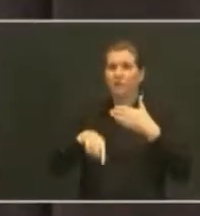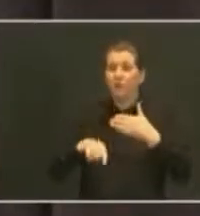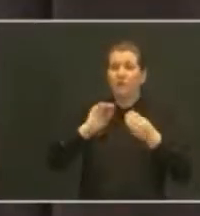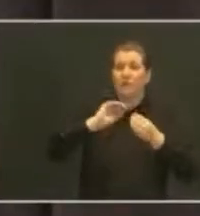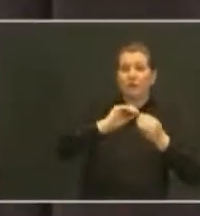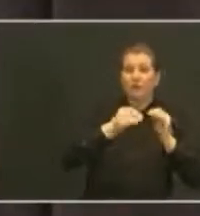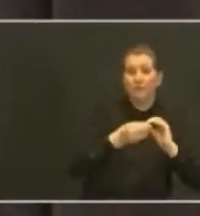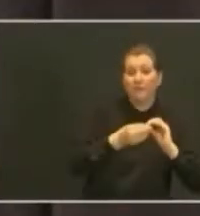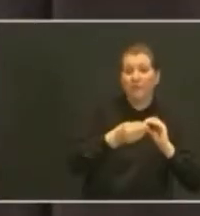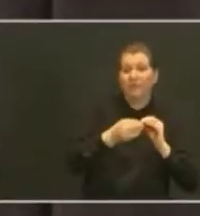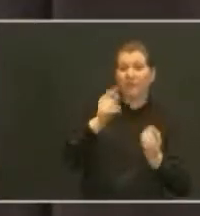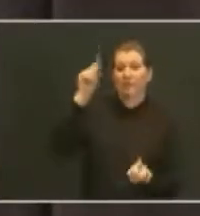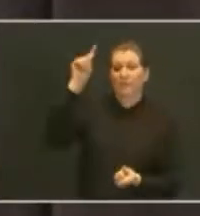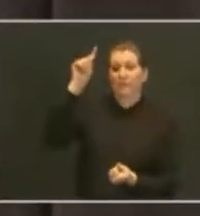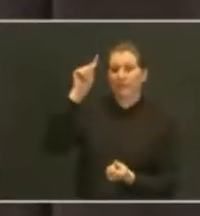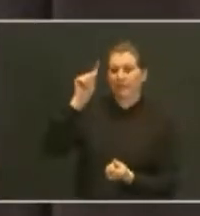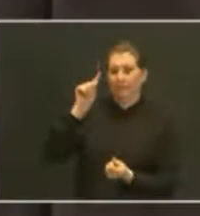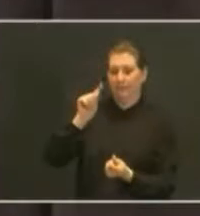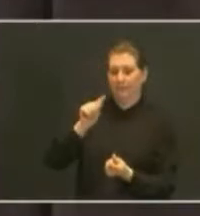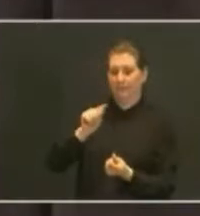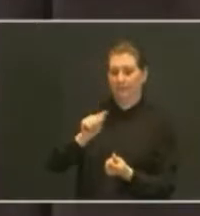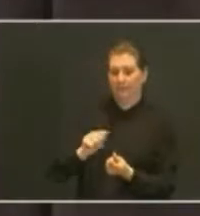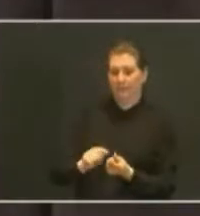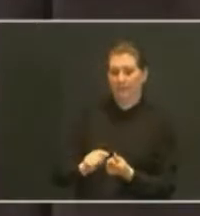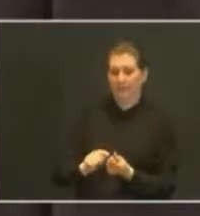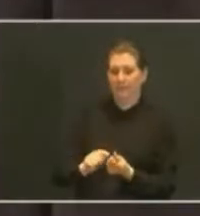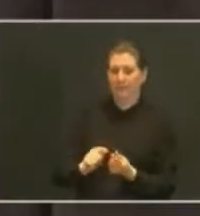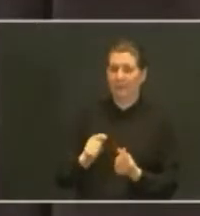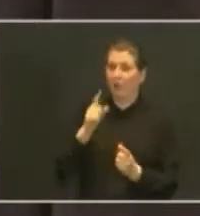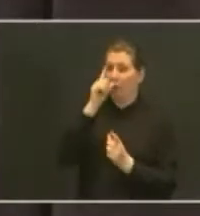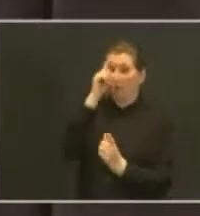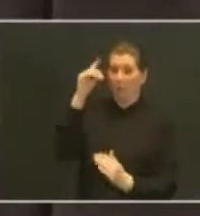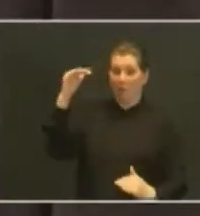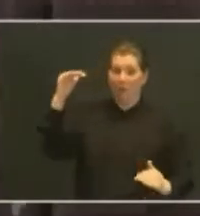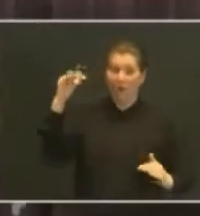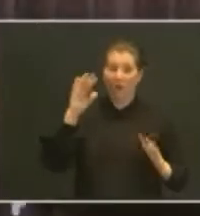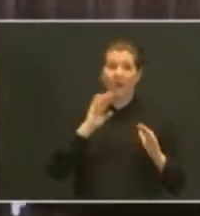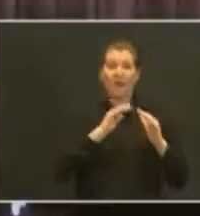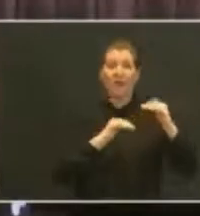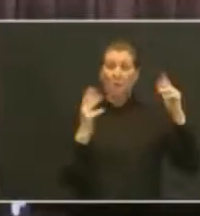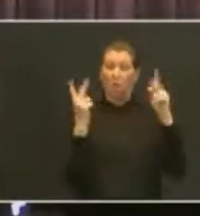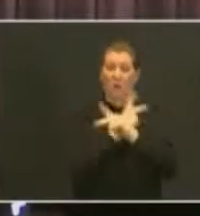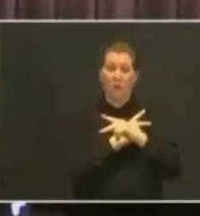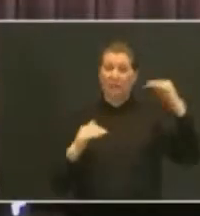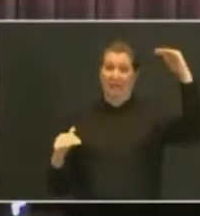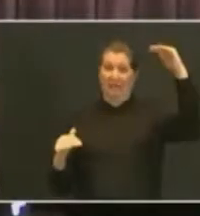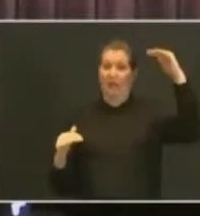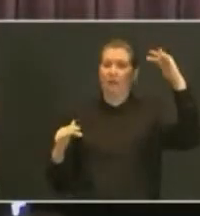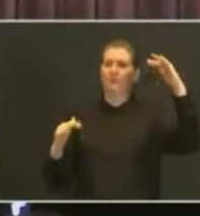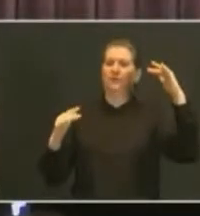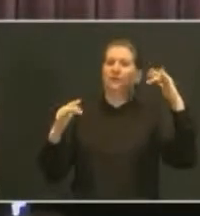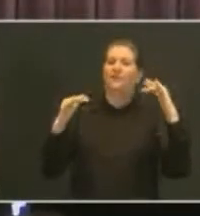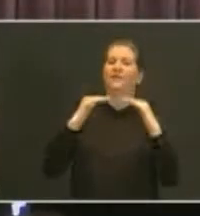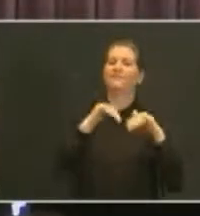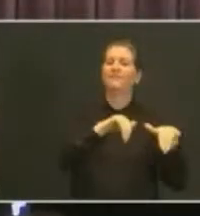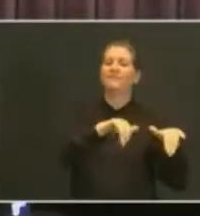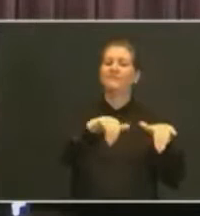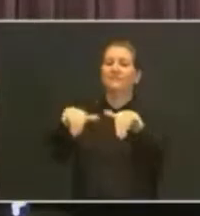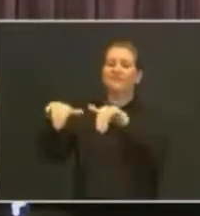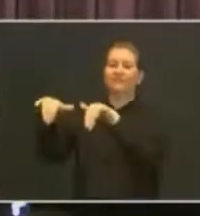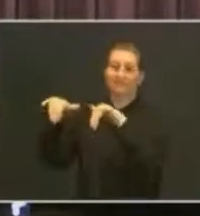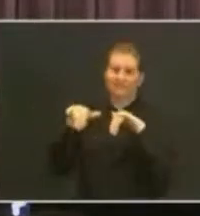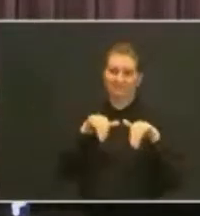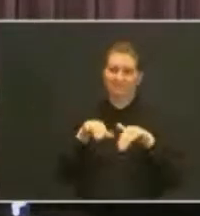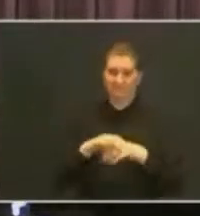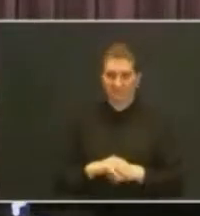in the disparities and the gaps that have been known throughout the pandemic response. With that, thank